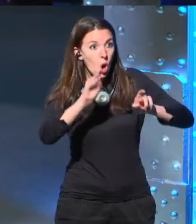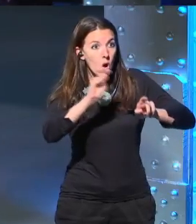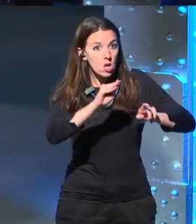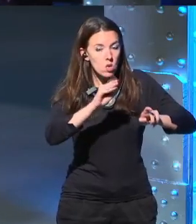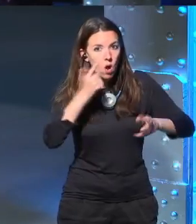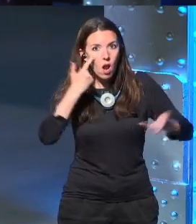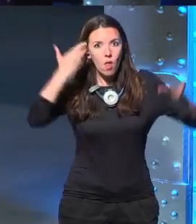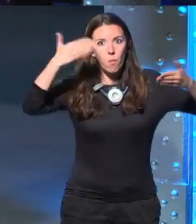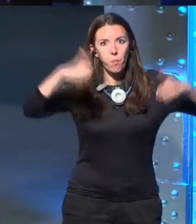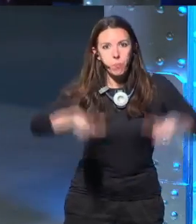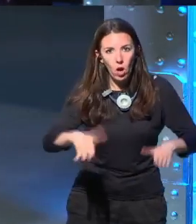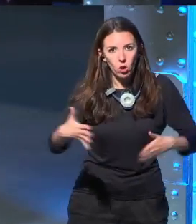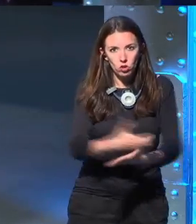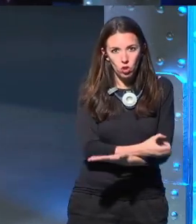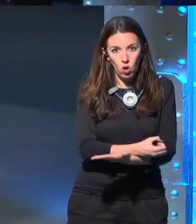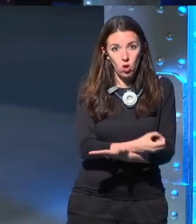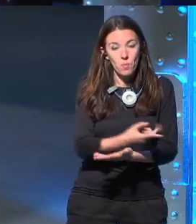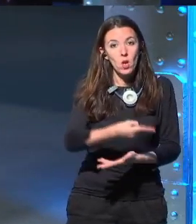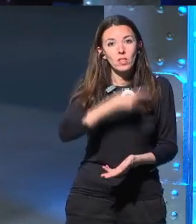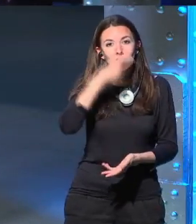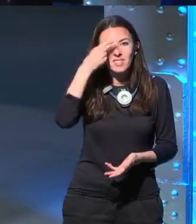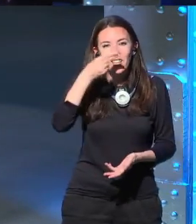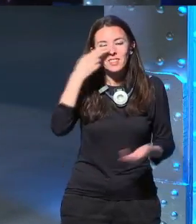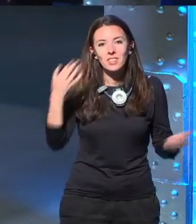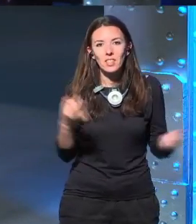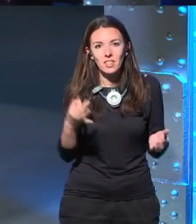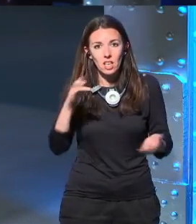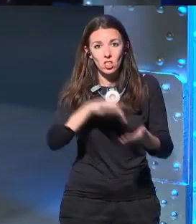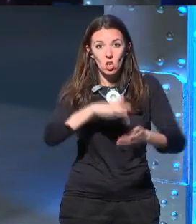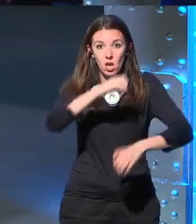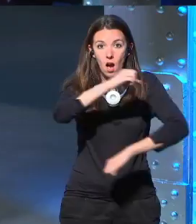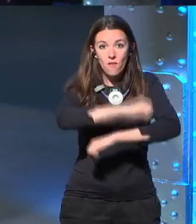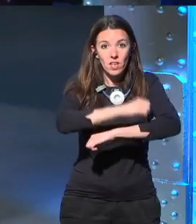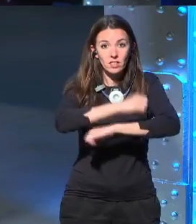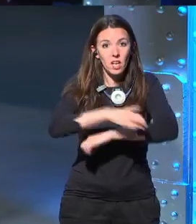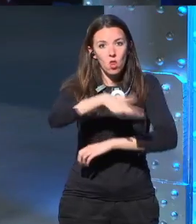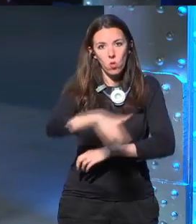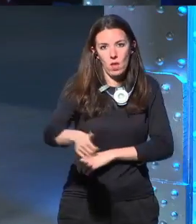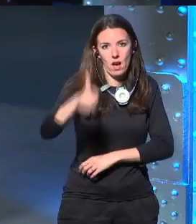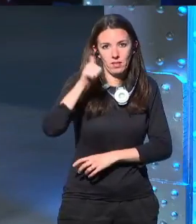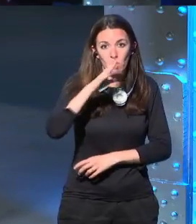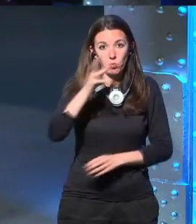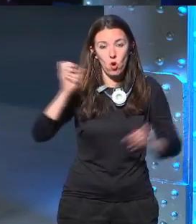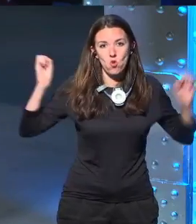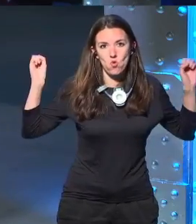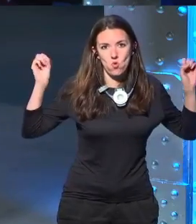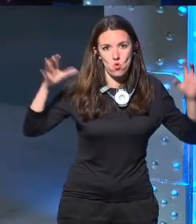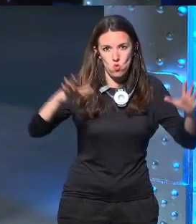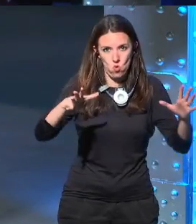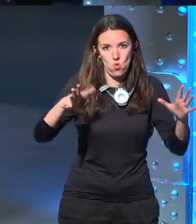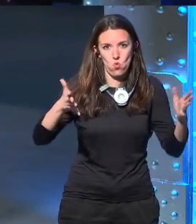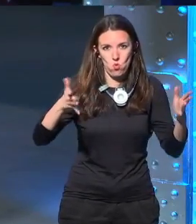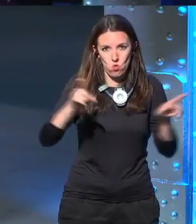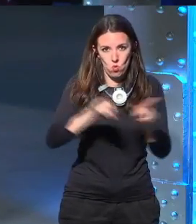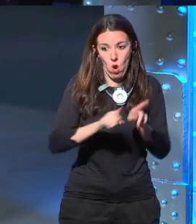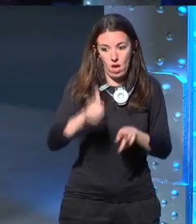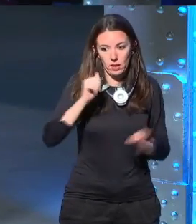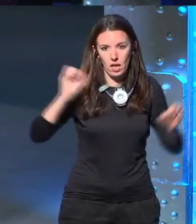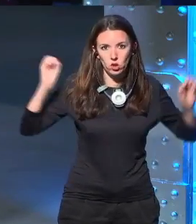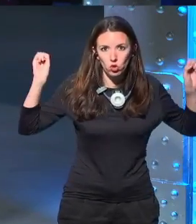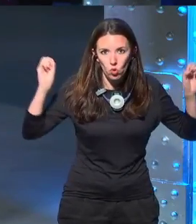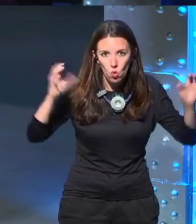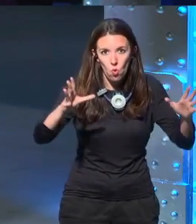interesting is the things that seem odd and don't work. The windows are in the back. Why is the light on that wall in the front? Why is the table